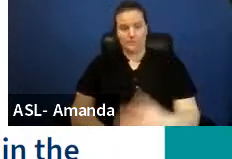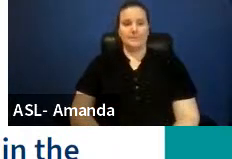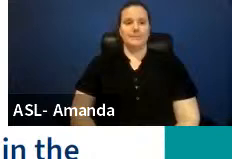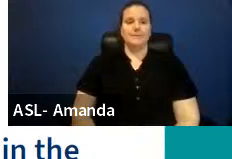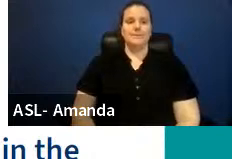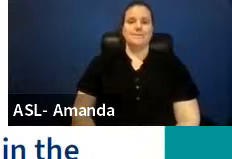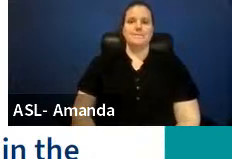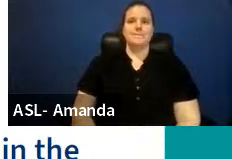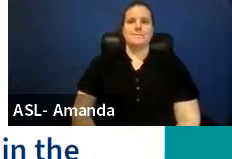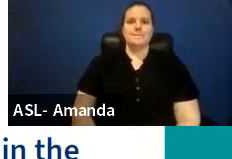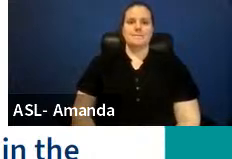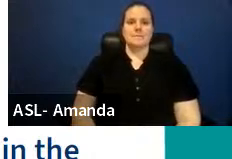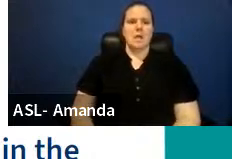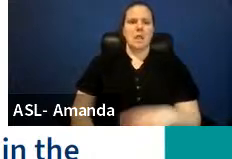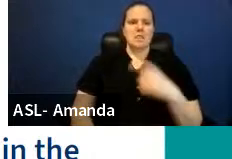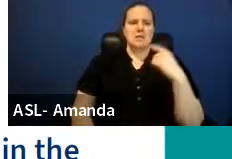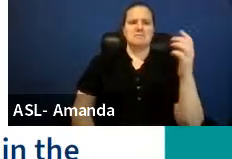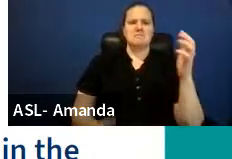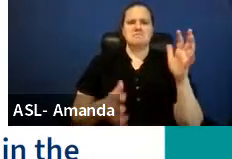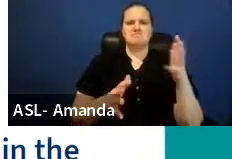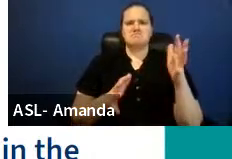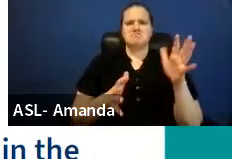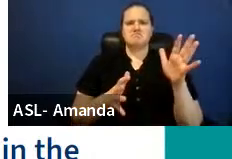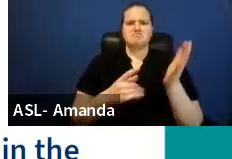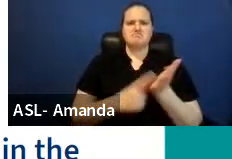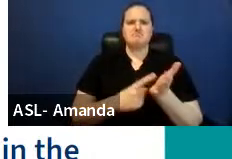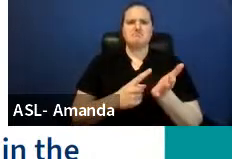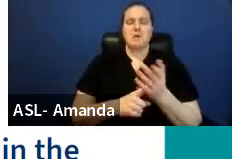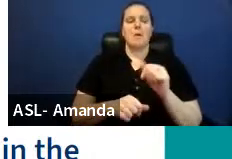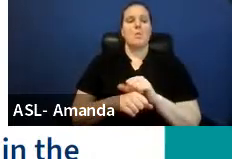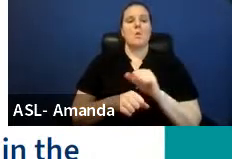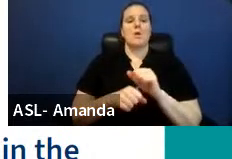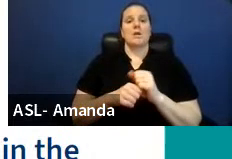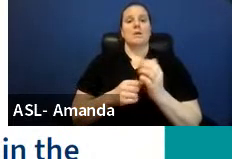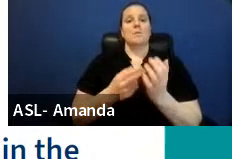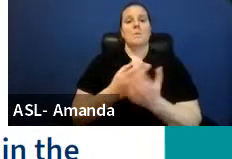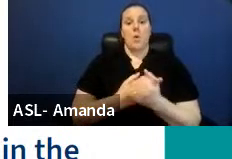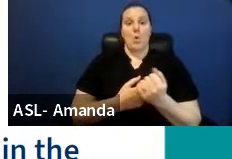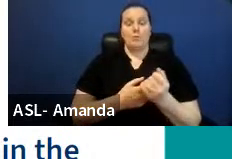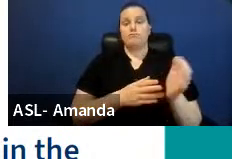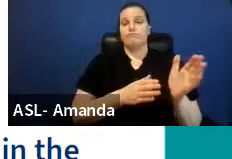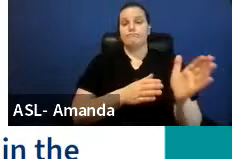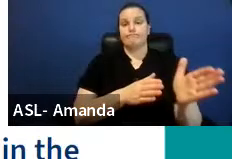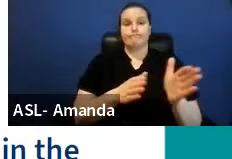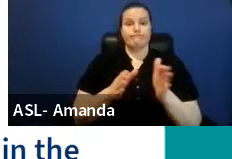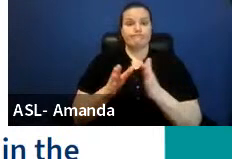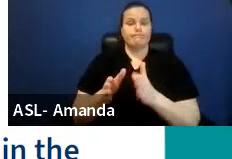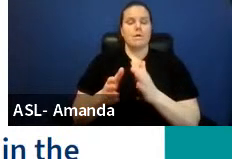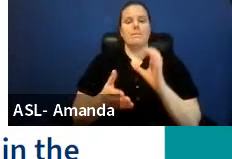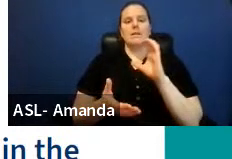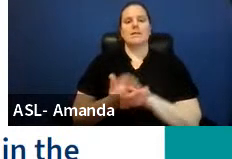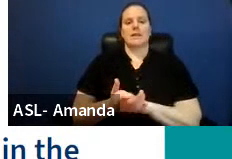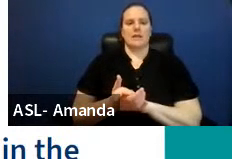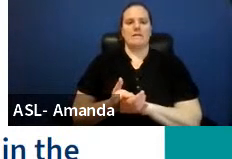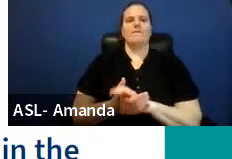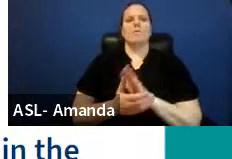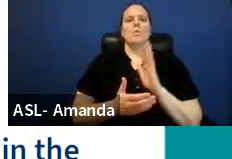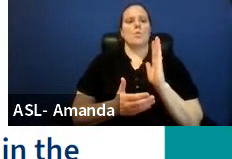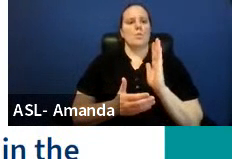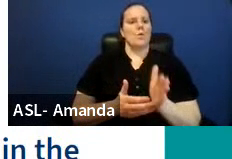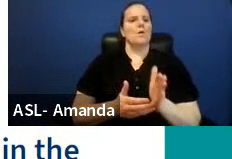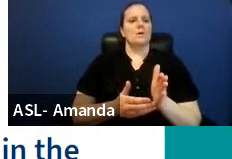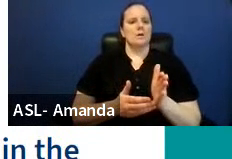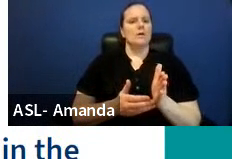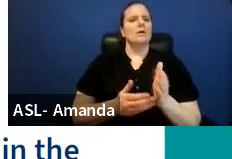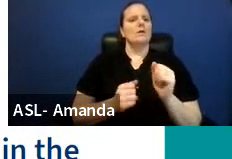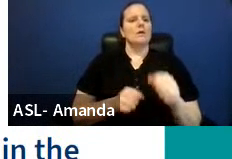I think I've covered that slide, but I think that we're working both paths, but we really believe that we'll be able to